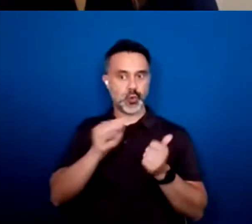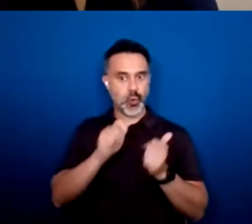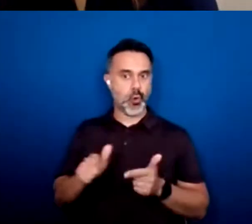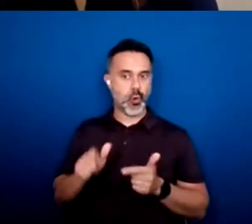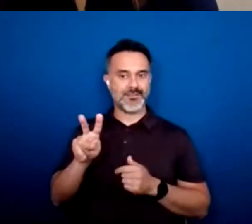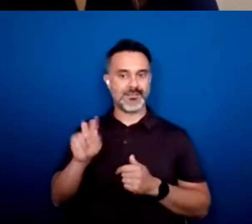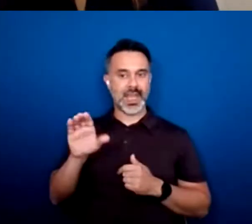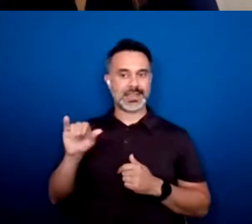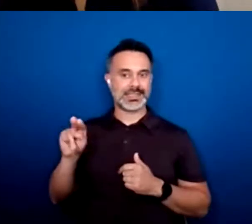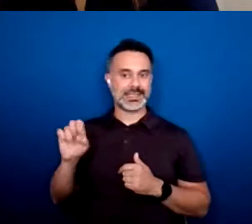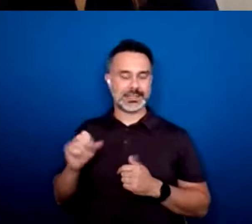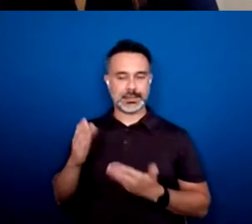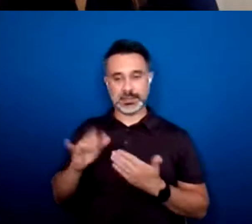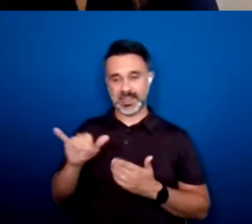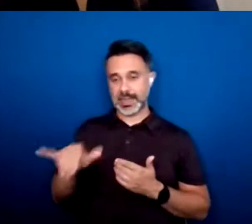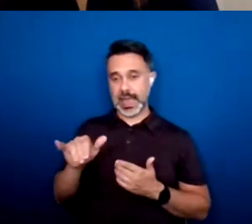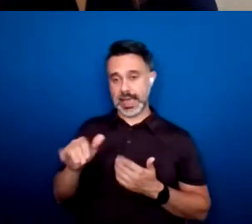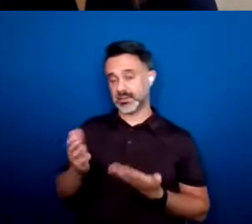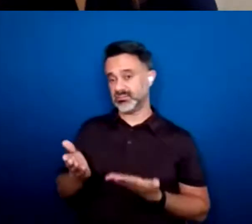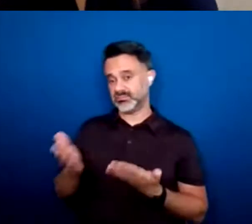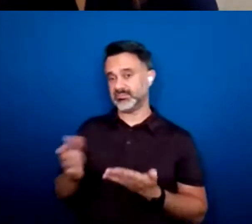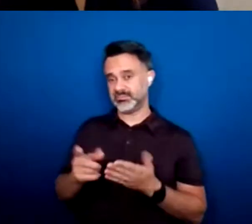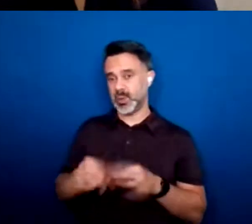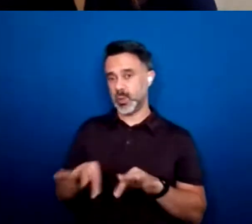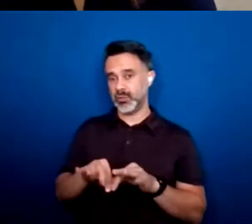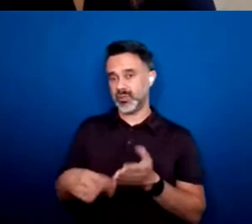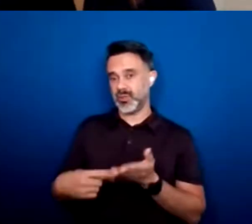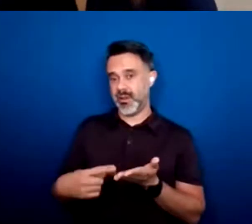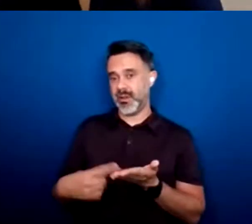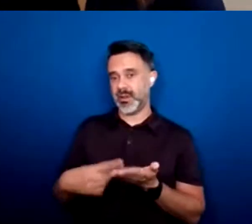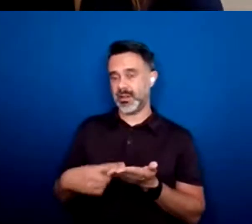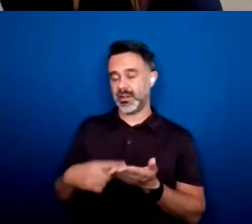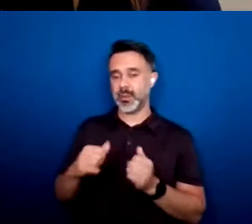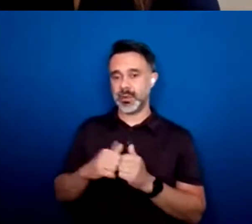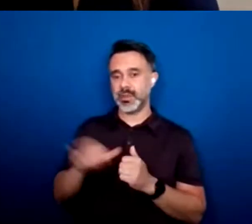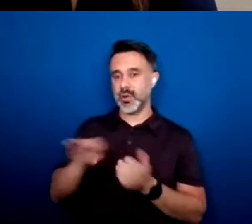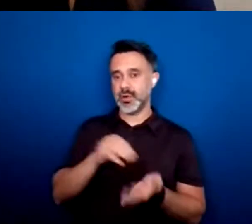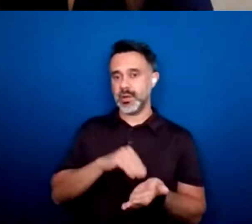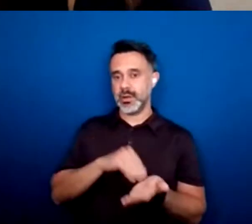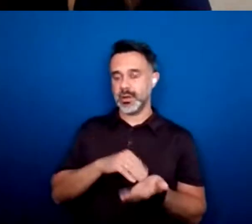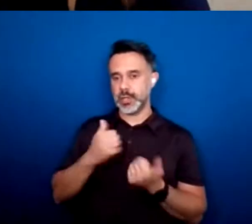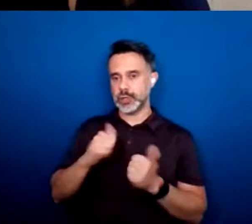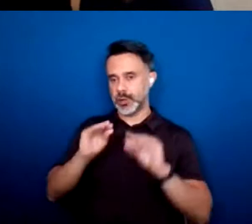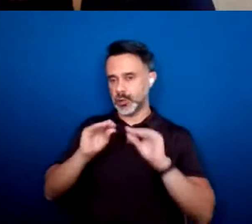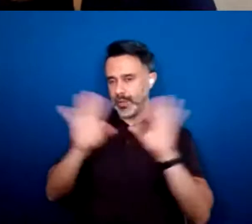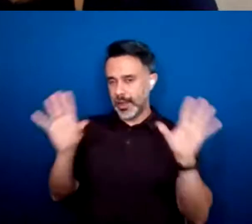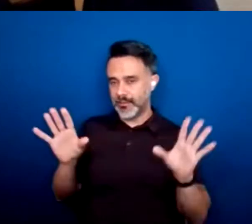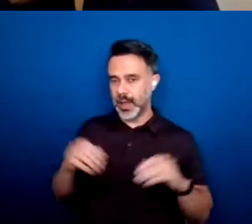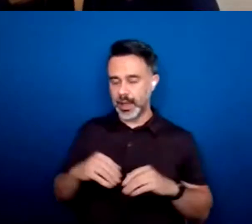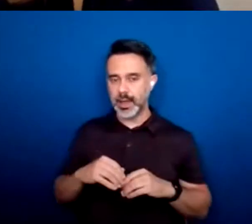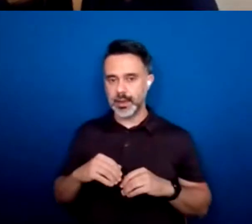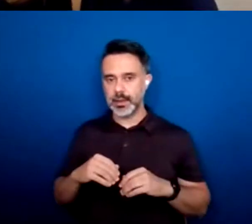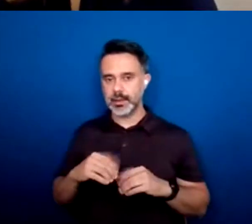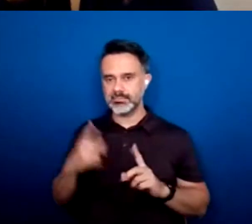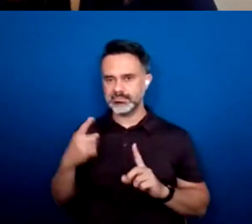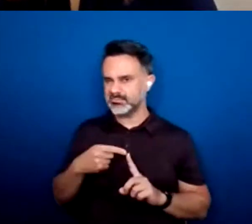be something that would be worth discussing with your healthcare provider to try to clarify what the